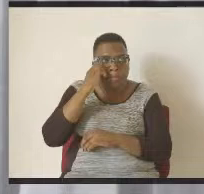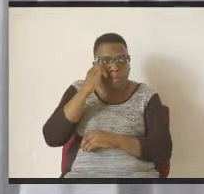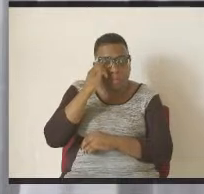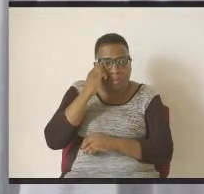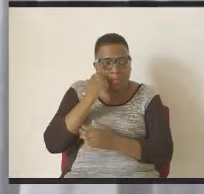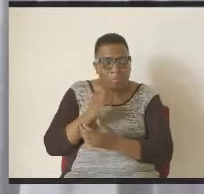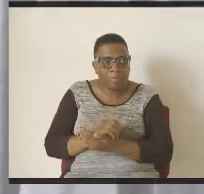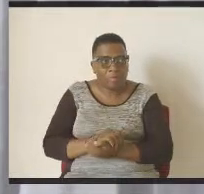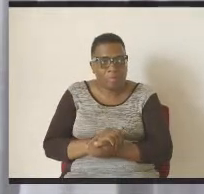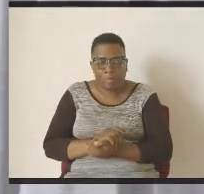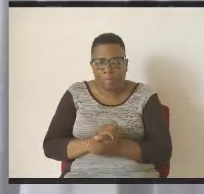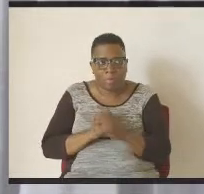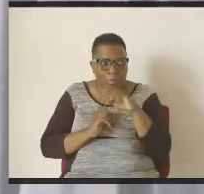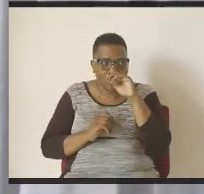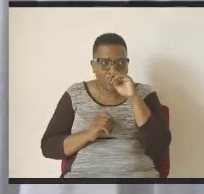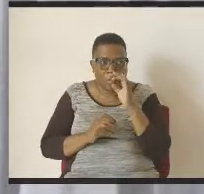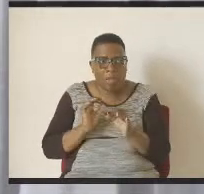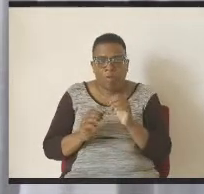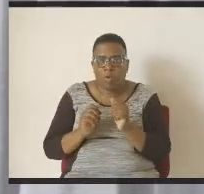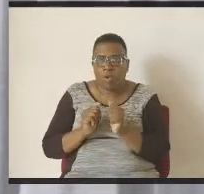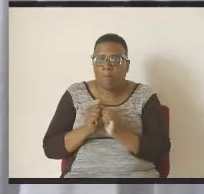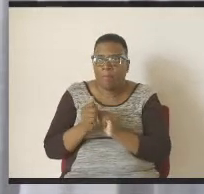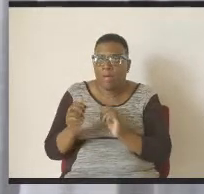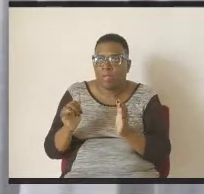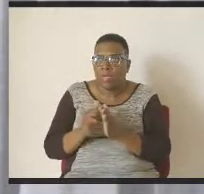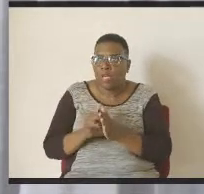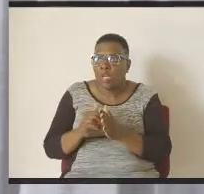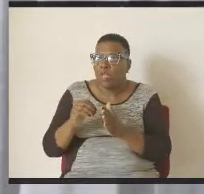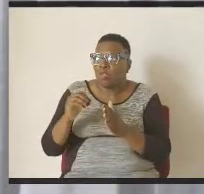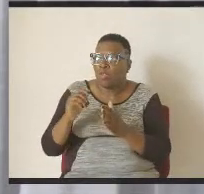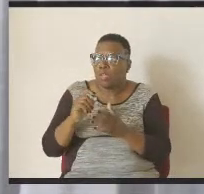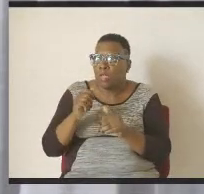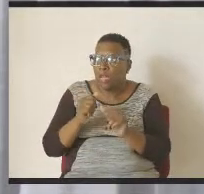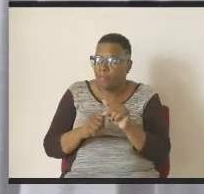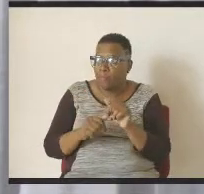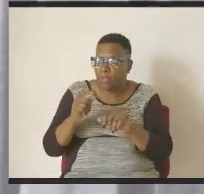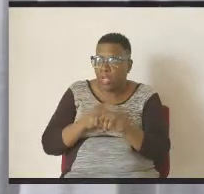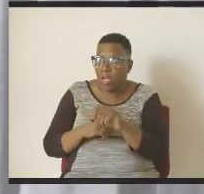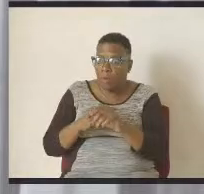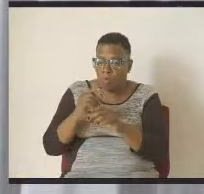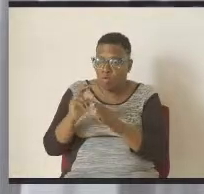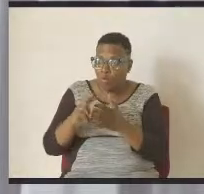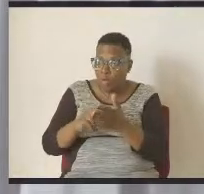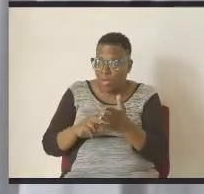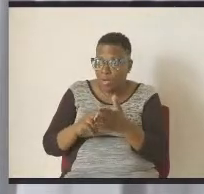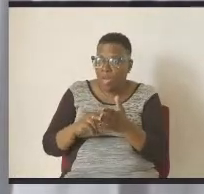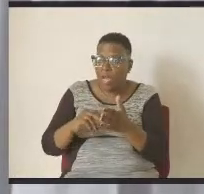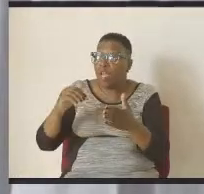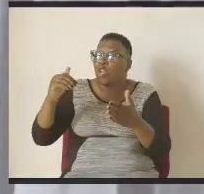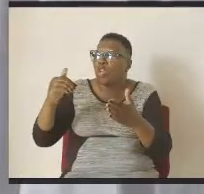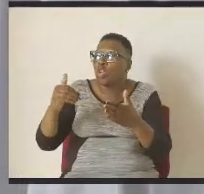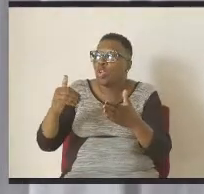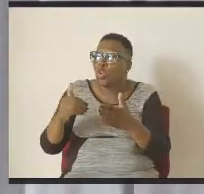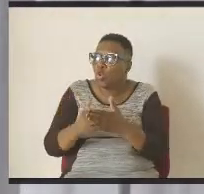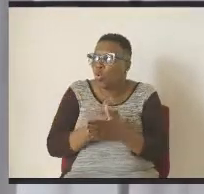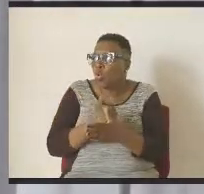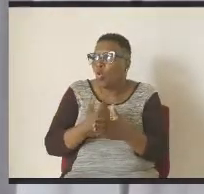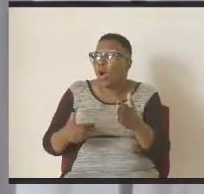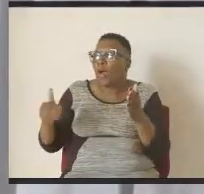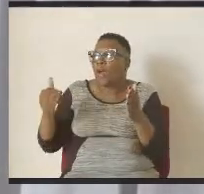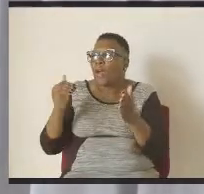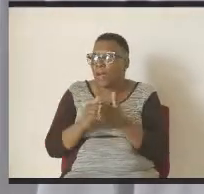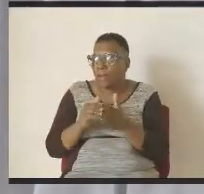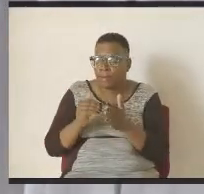If we're going to get past that, where it's fresh to us all the time, even the structure of the text